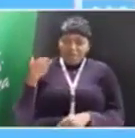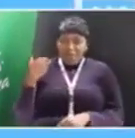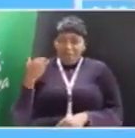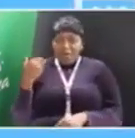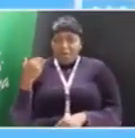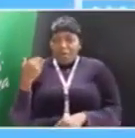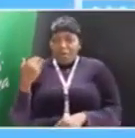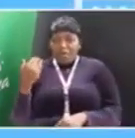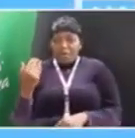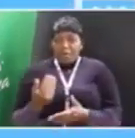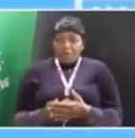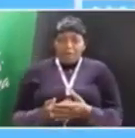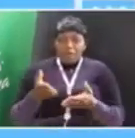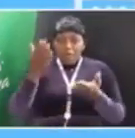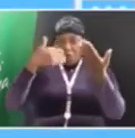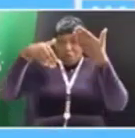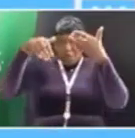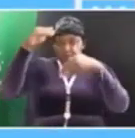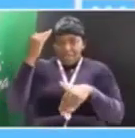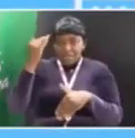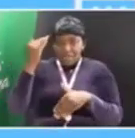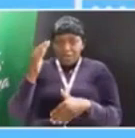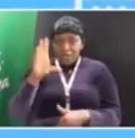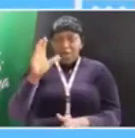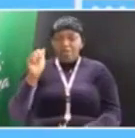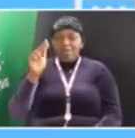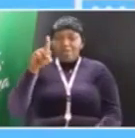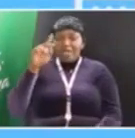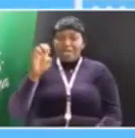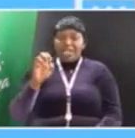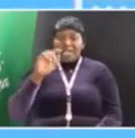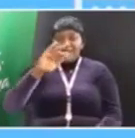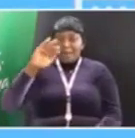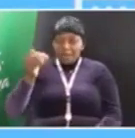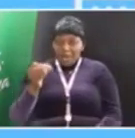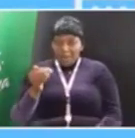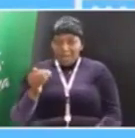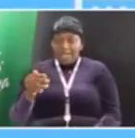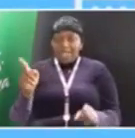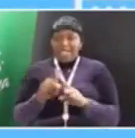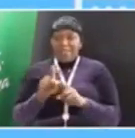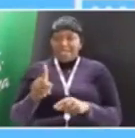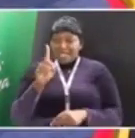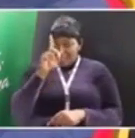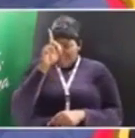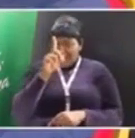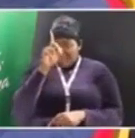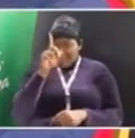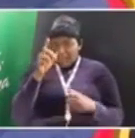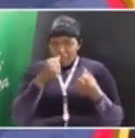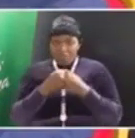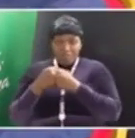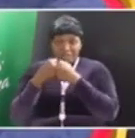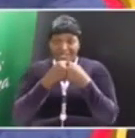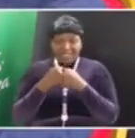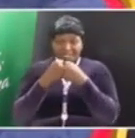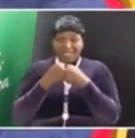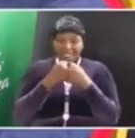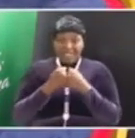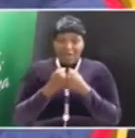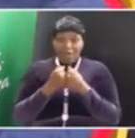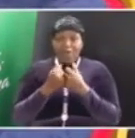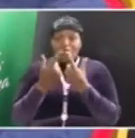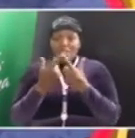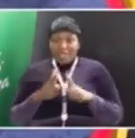the University of Cape Town, Madam Mamfela, who's also a serious figure in the struggle for the liberation